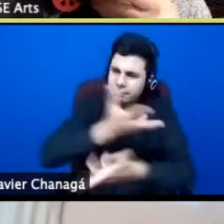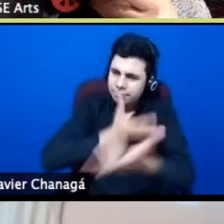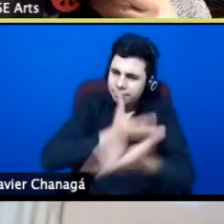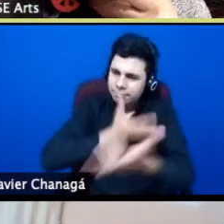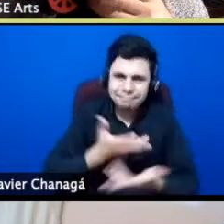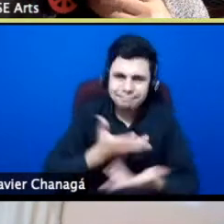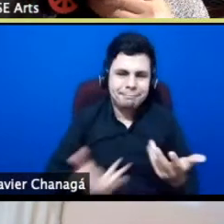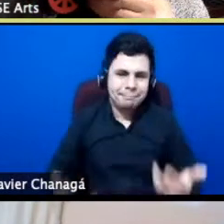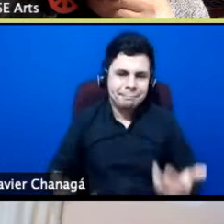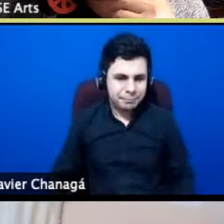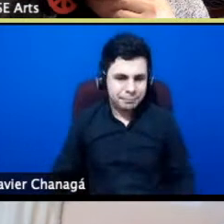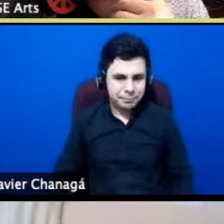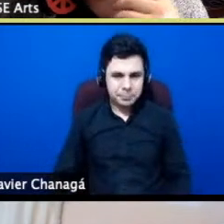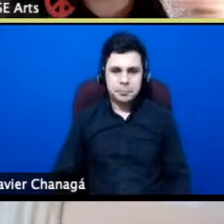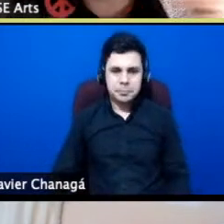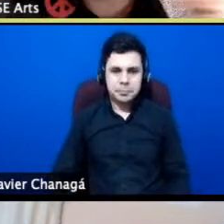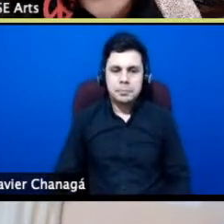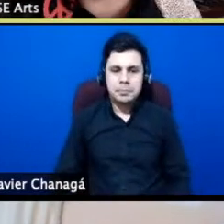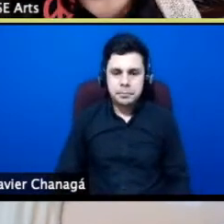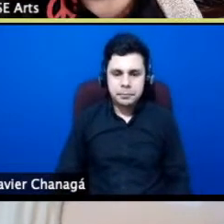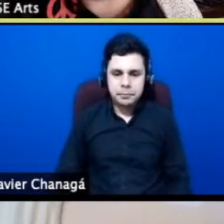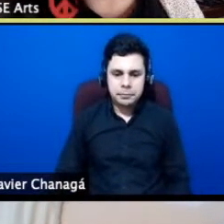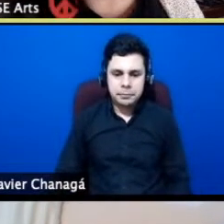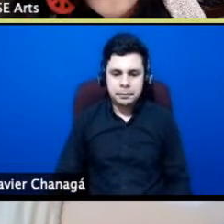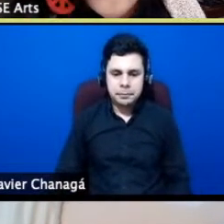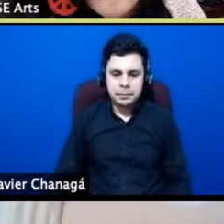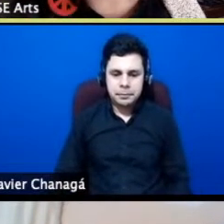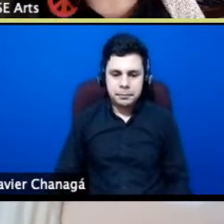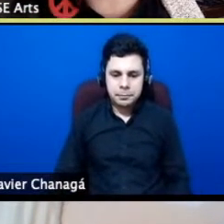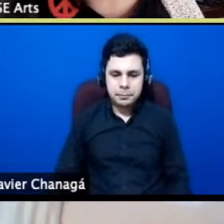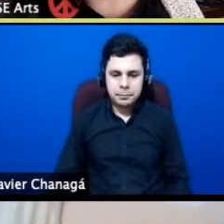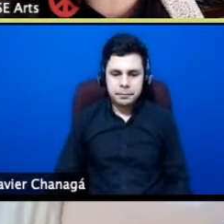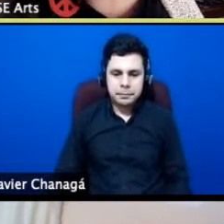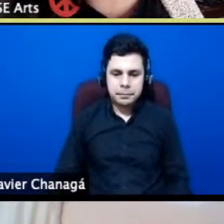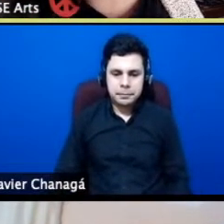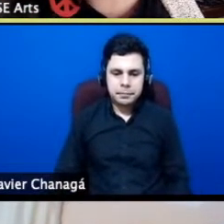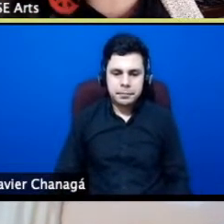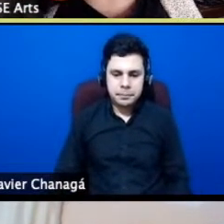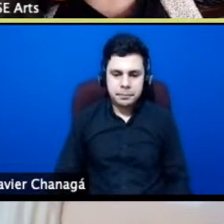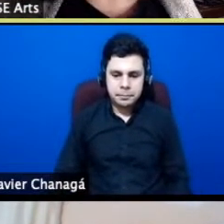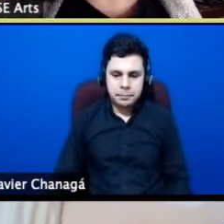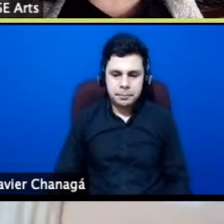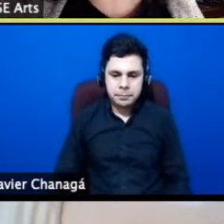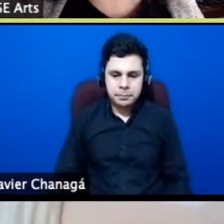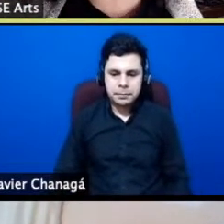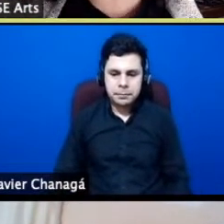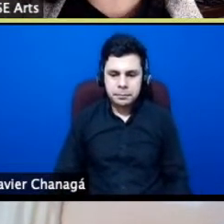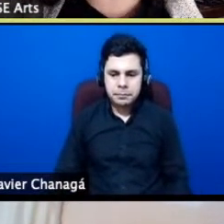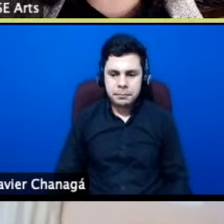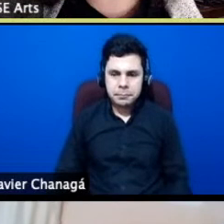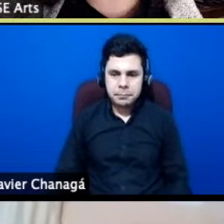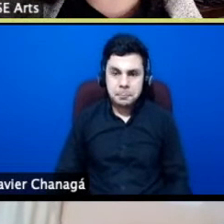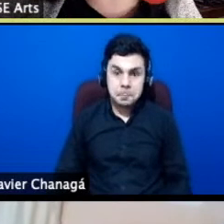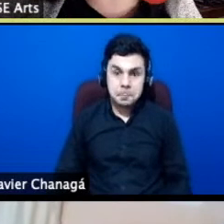Mm-hmm. I want to go back to Tarek's words because I agree with him.